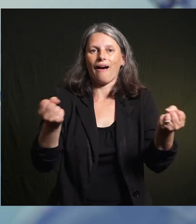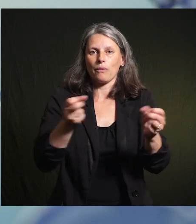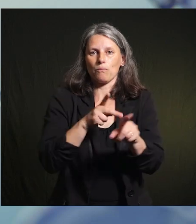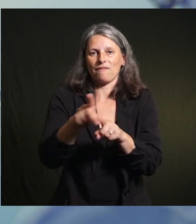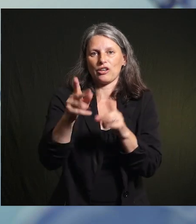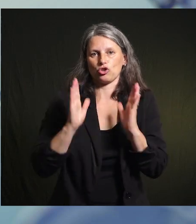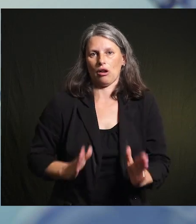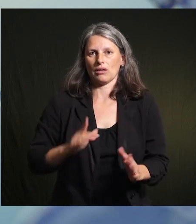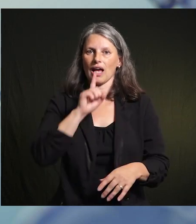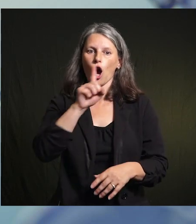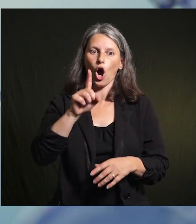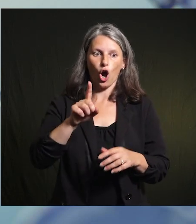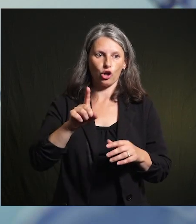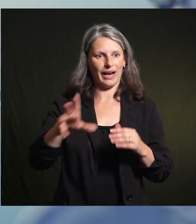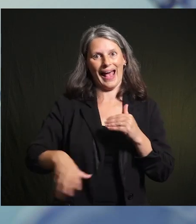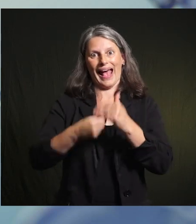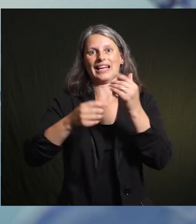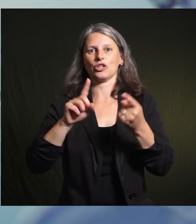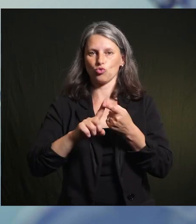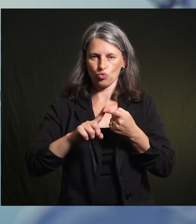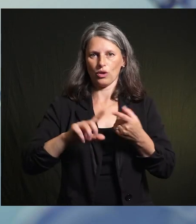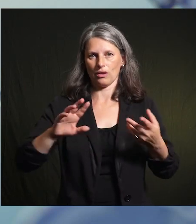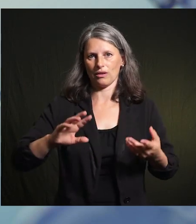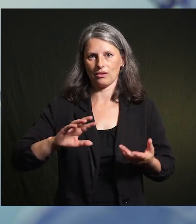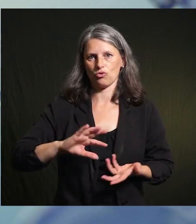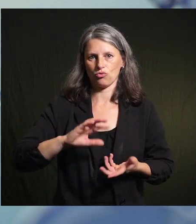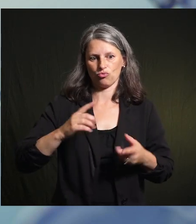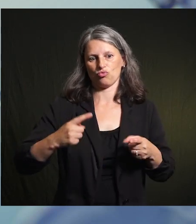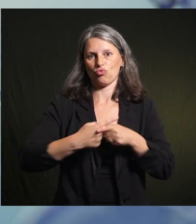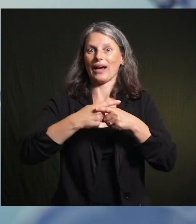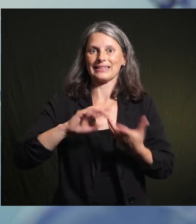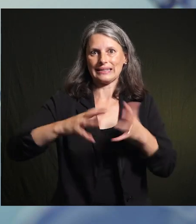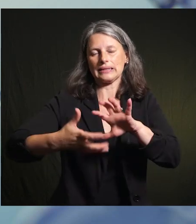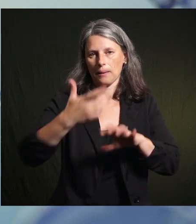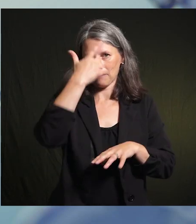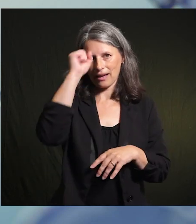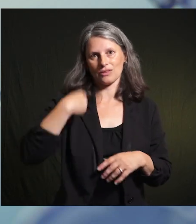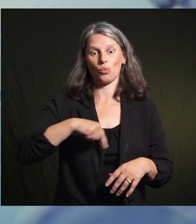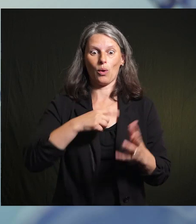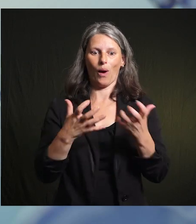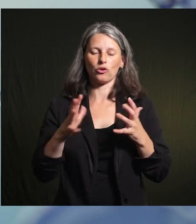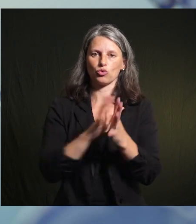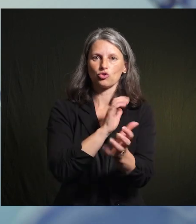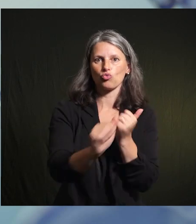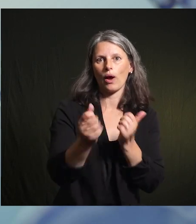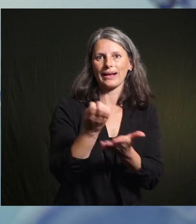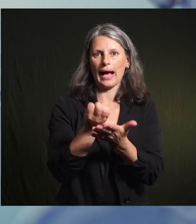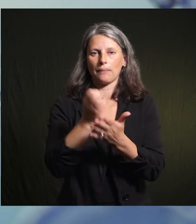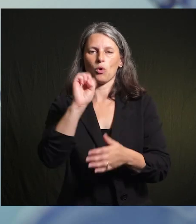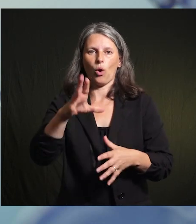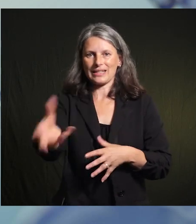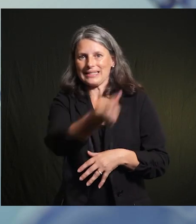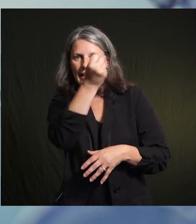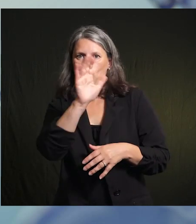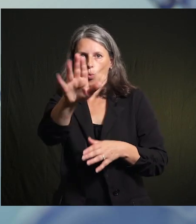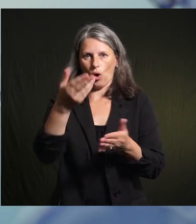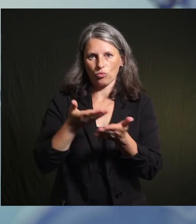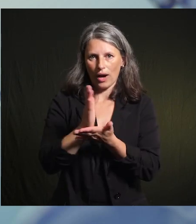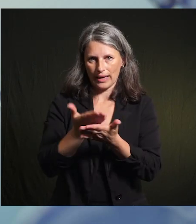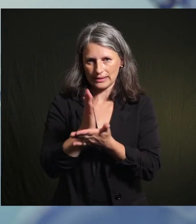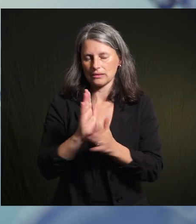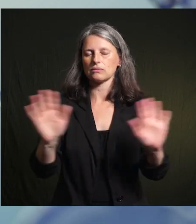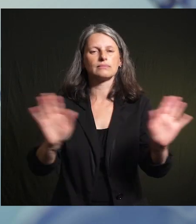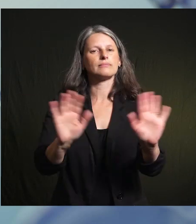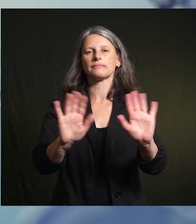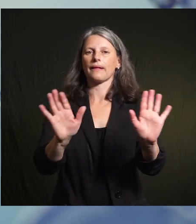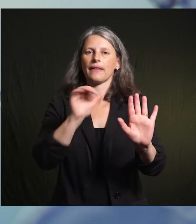this crisis because we somehow want to destroy the economy or we want to take away the rights of other people. Well, I assure you,